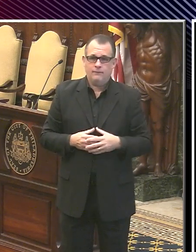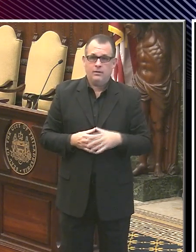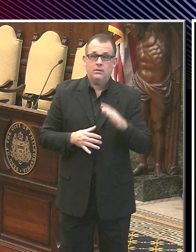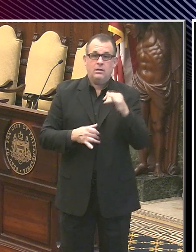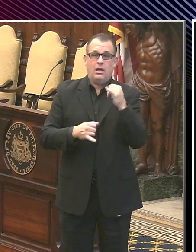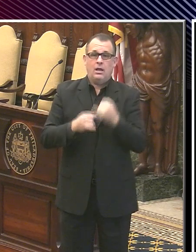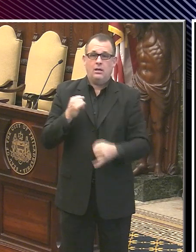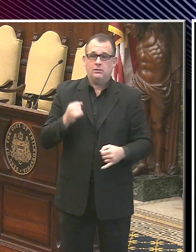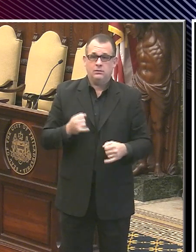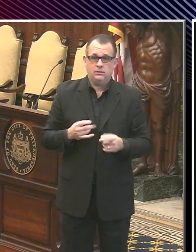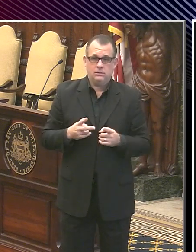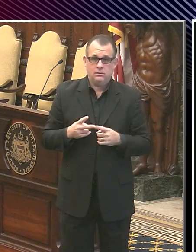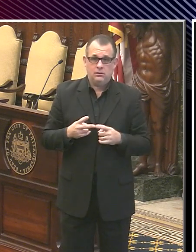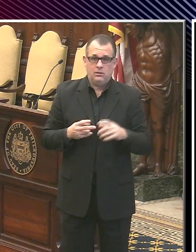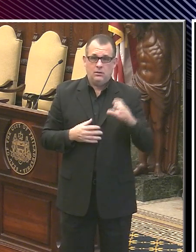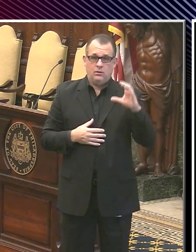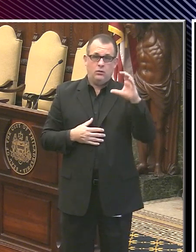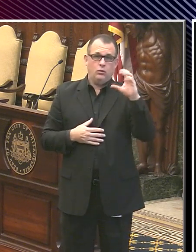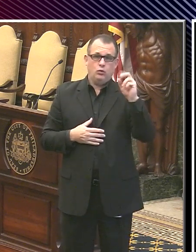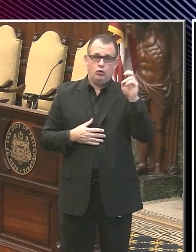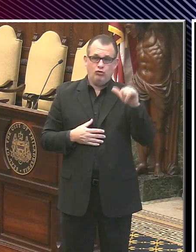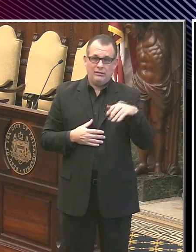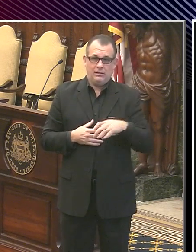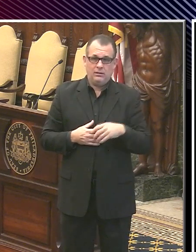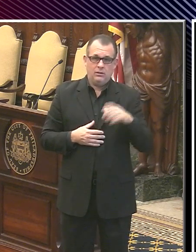finally, Corey Clark of PCN.